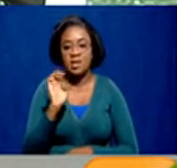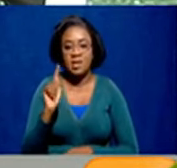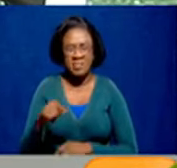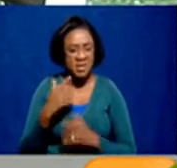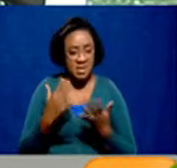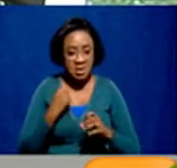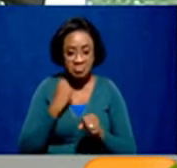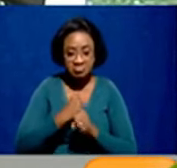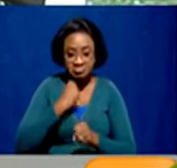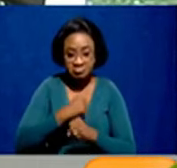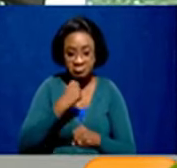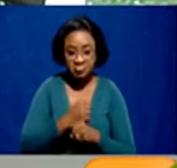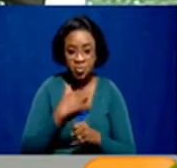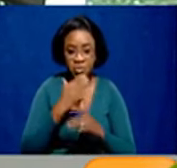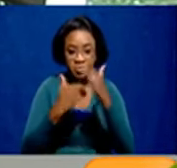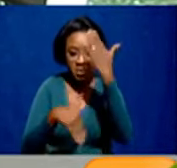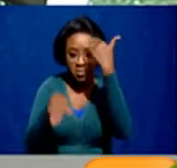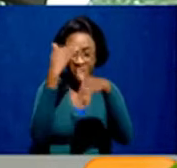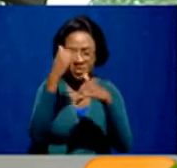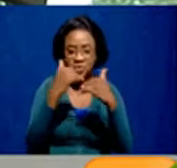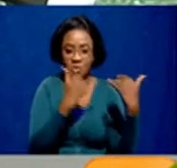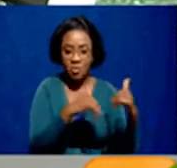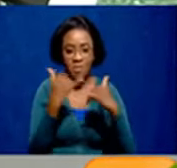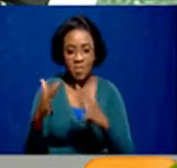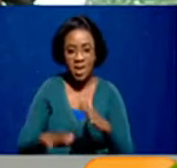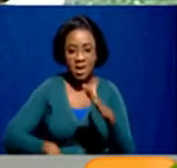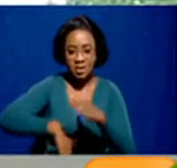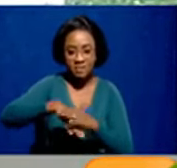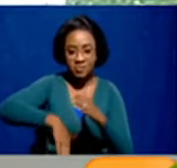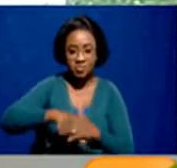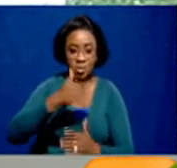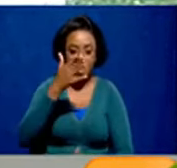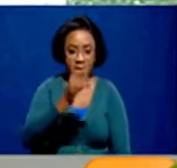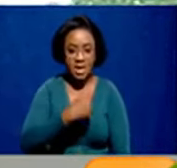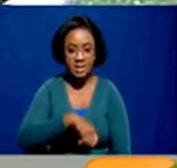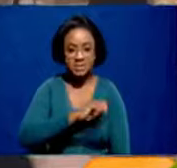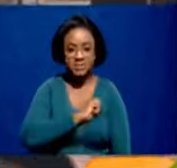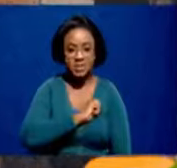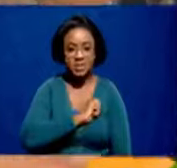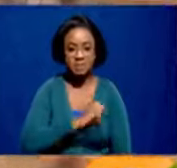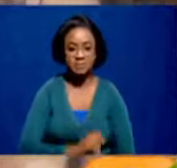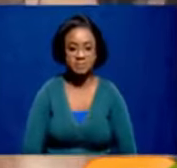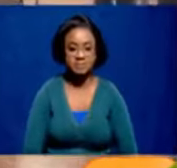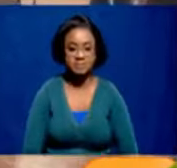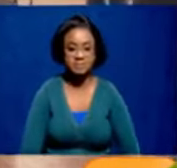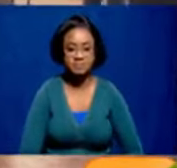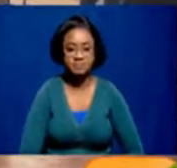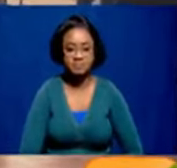working towards becoming a professional footballer in Spain.